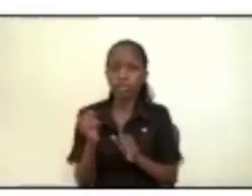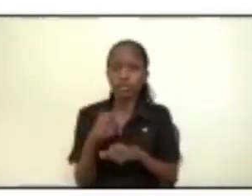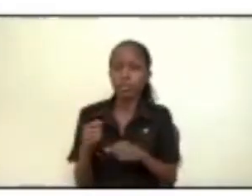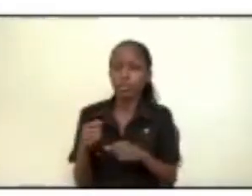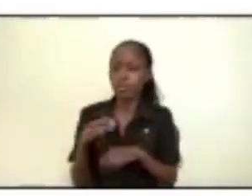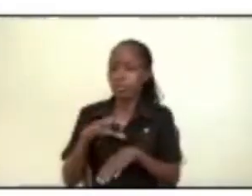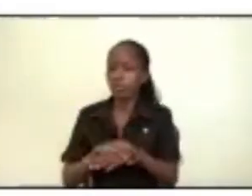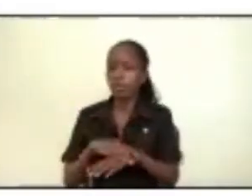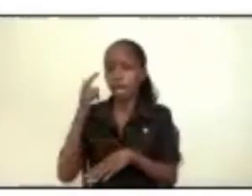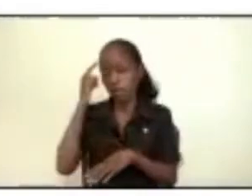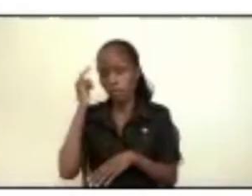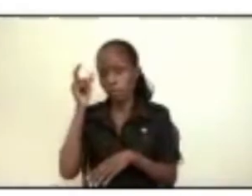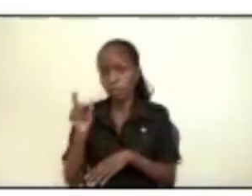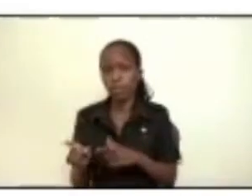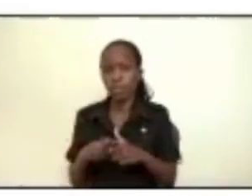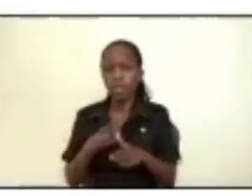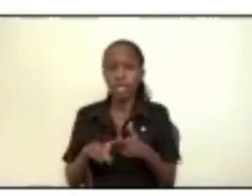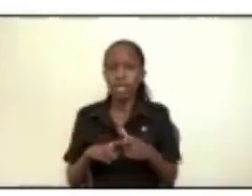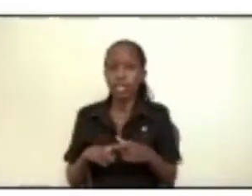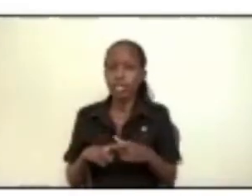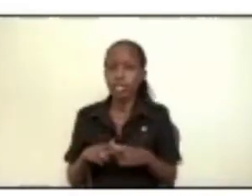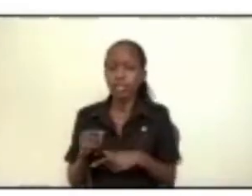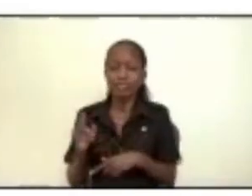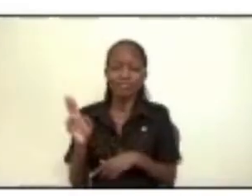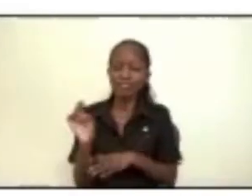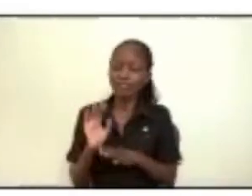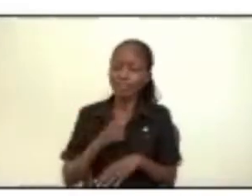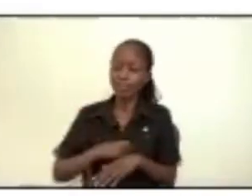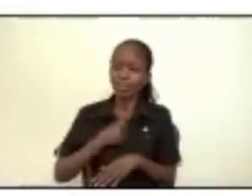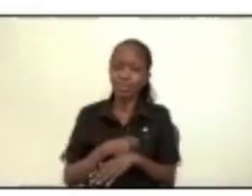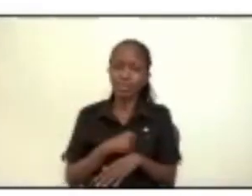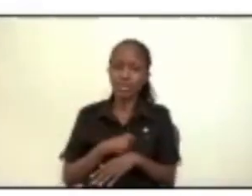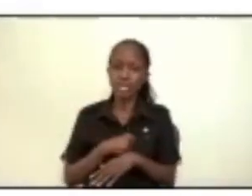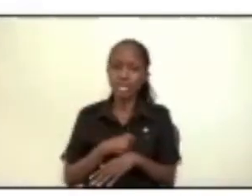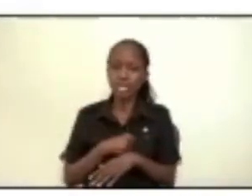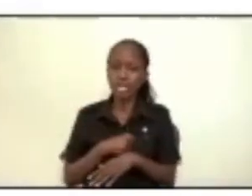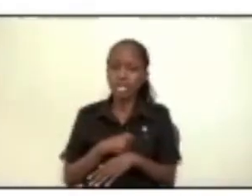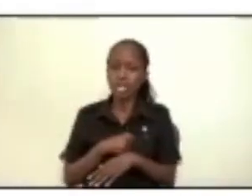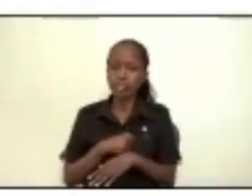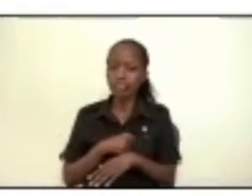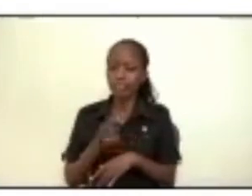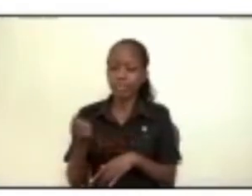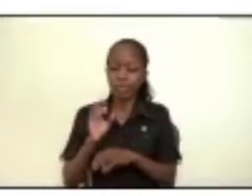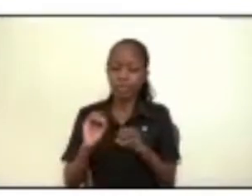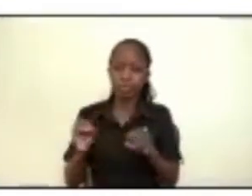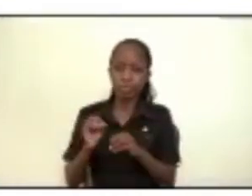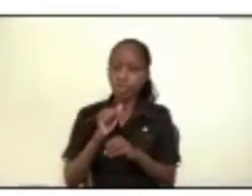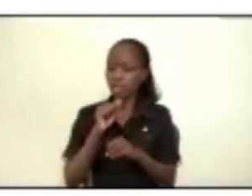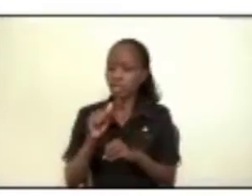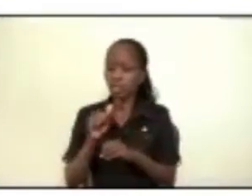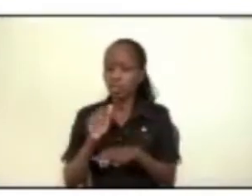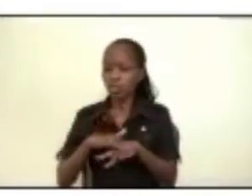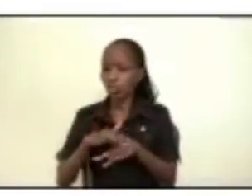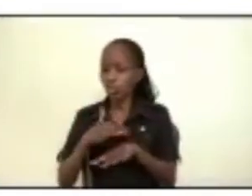like, no, thank you. We don't need to have you on the show. It doesn't make sense to have a white talking head talking about African